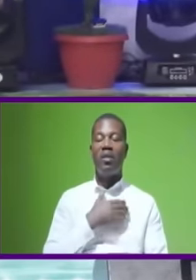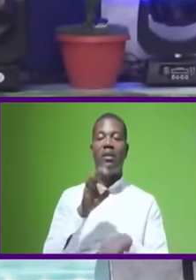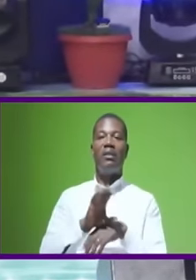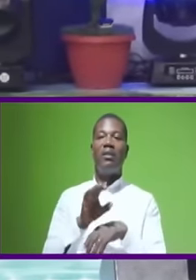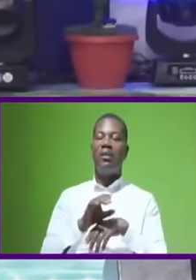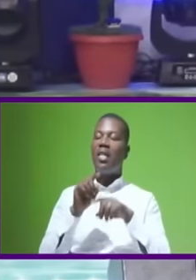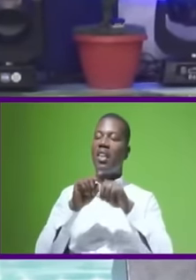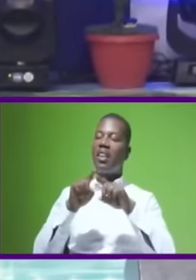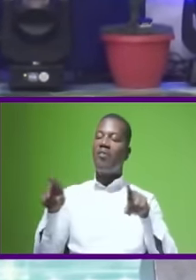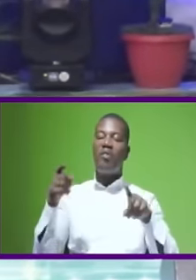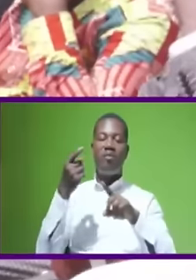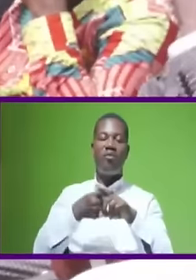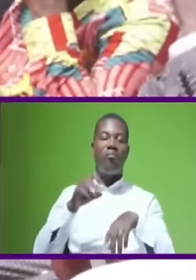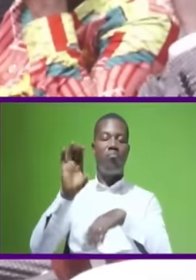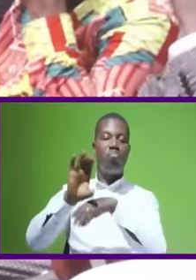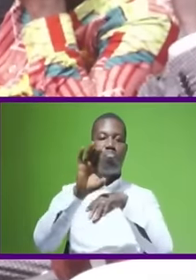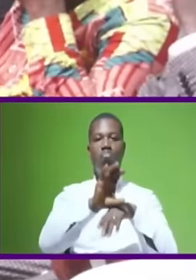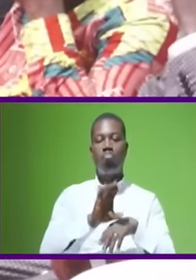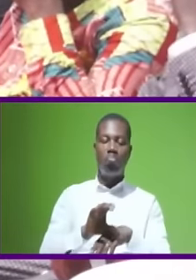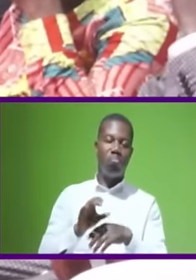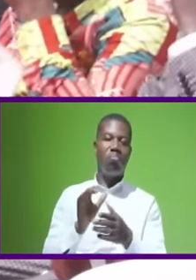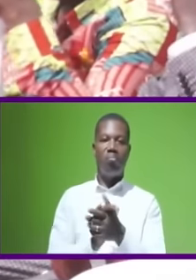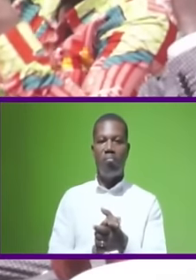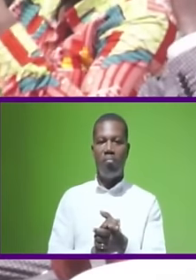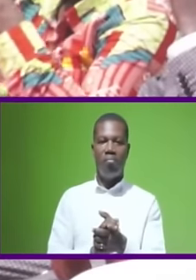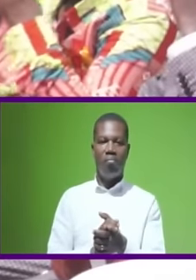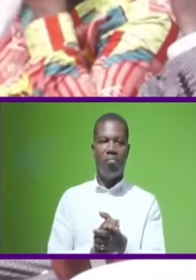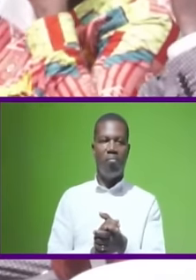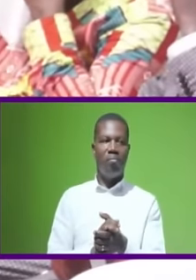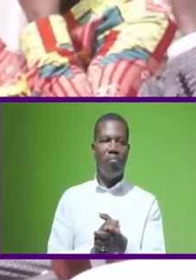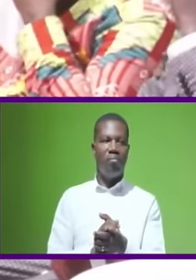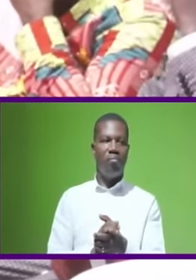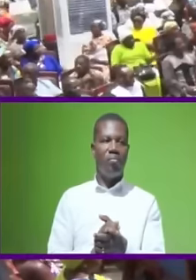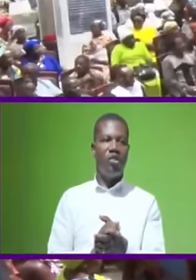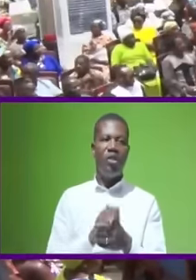now. Mine is not an orthodox method or time.